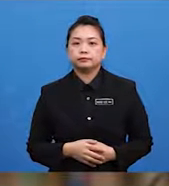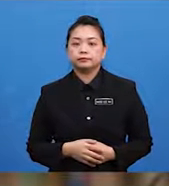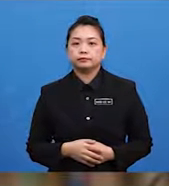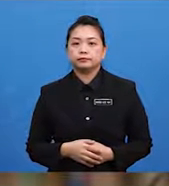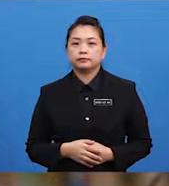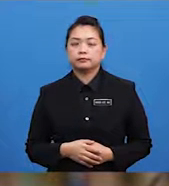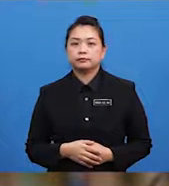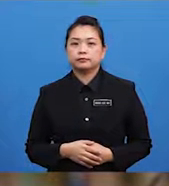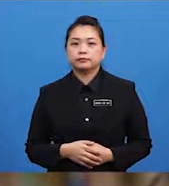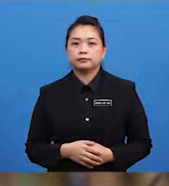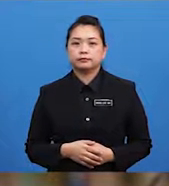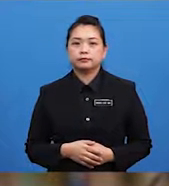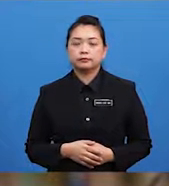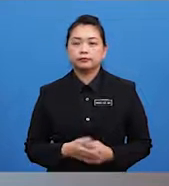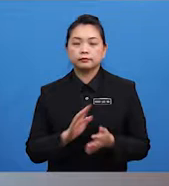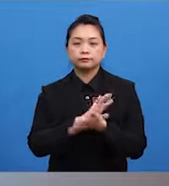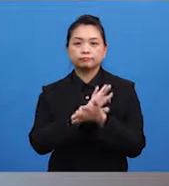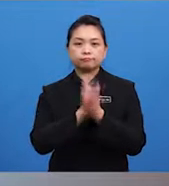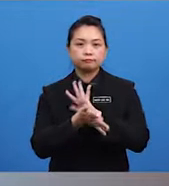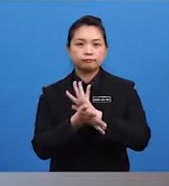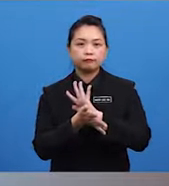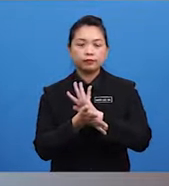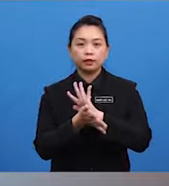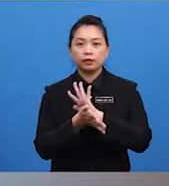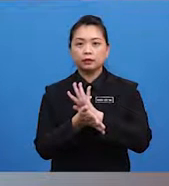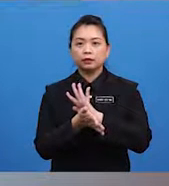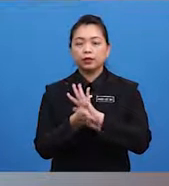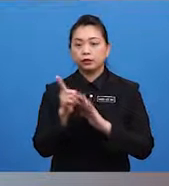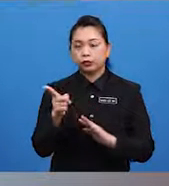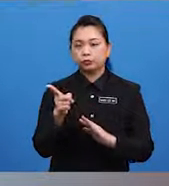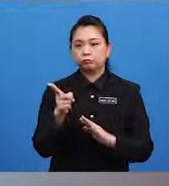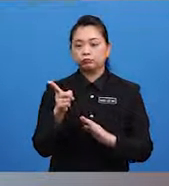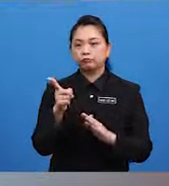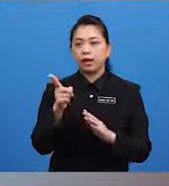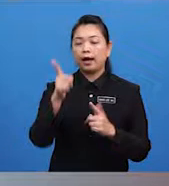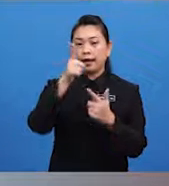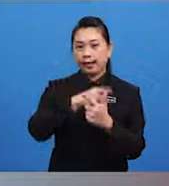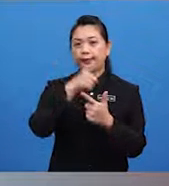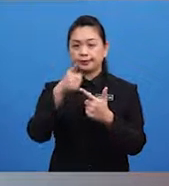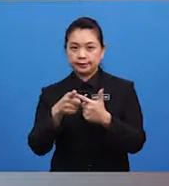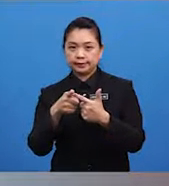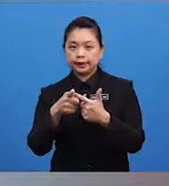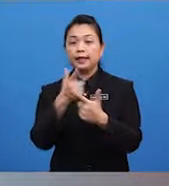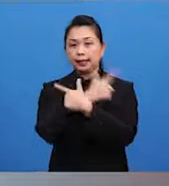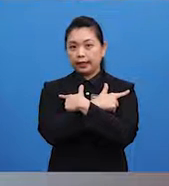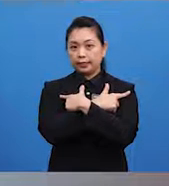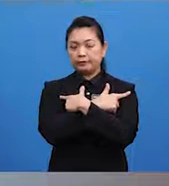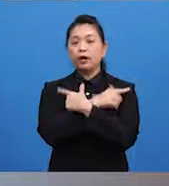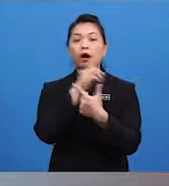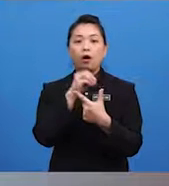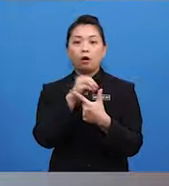them repulsive. So, you either love it or hate it.